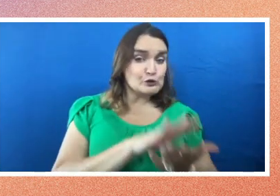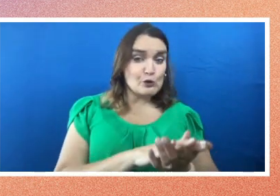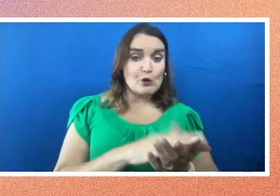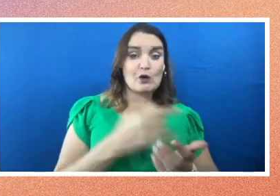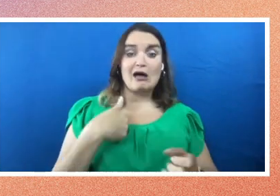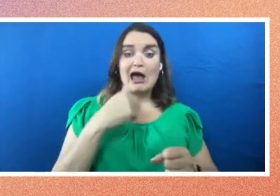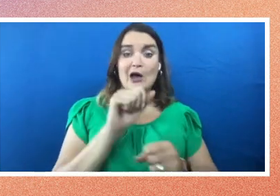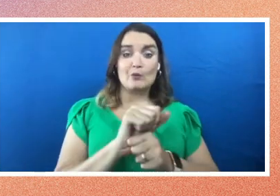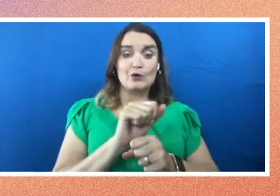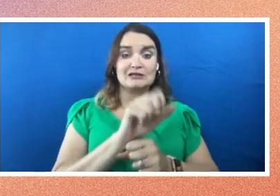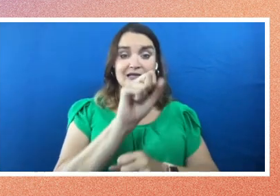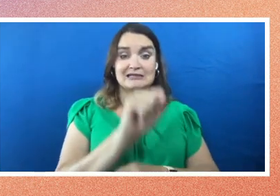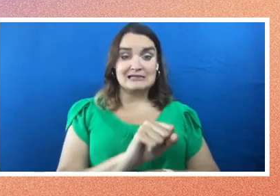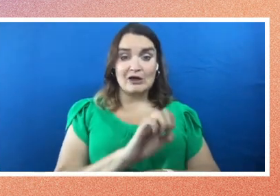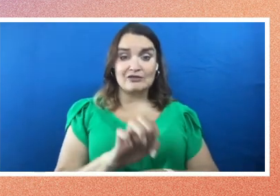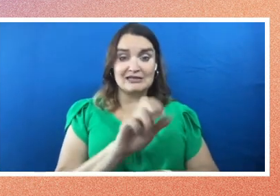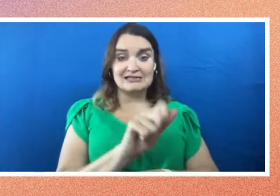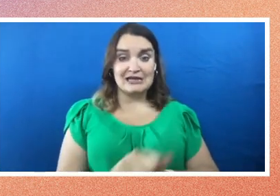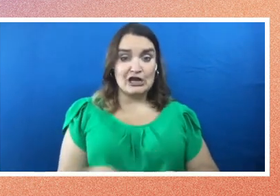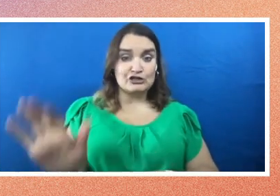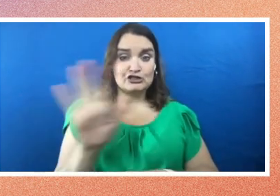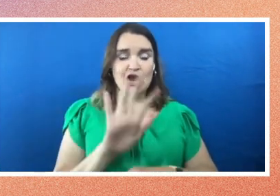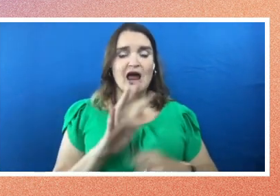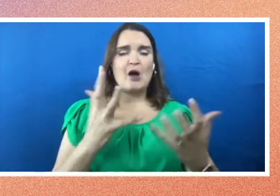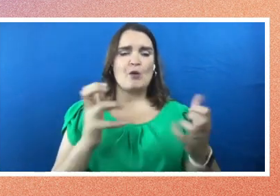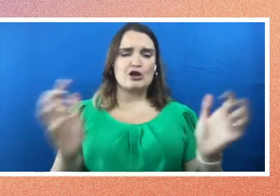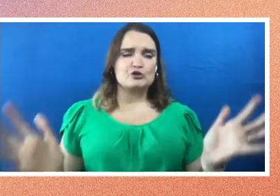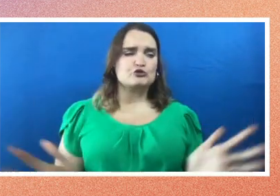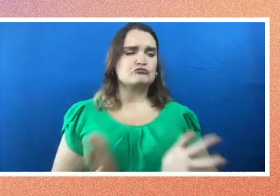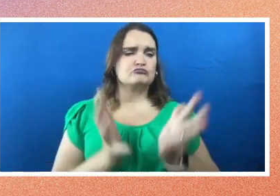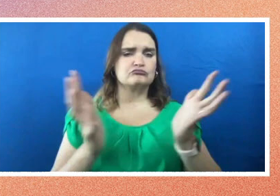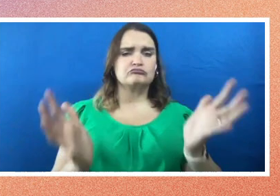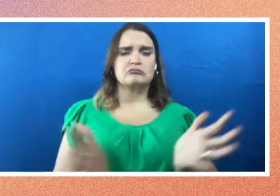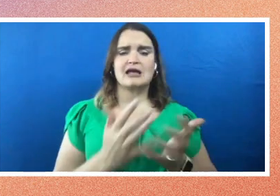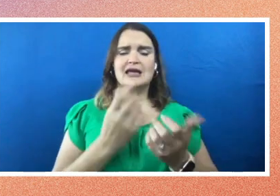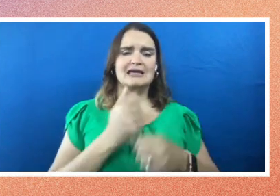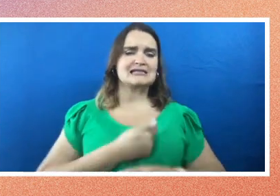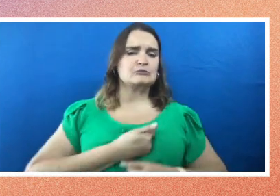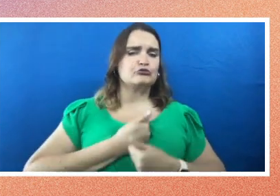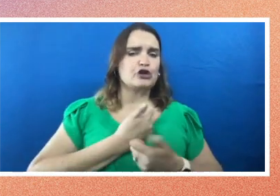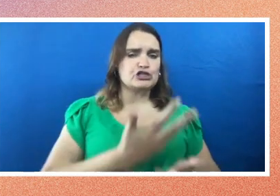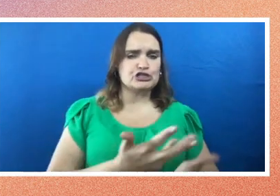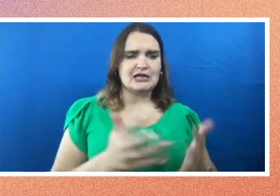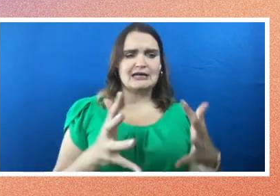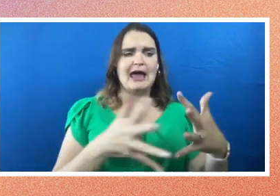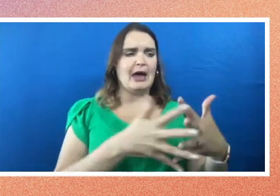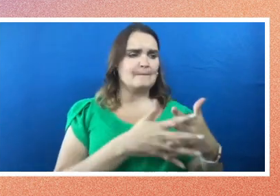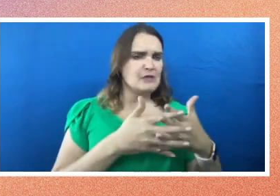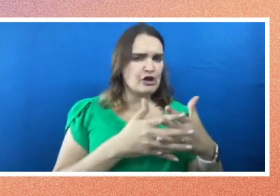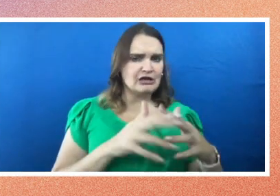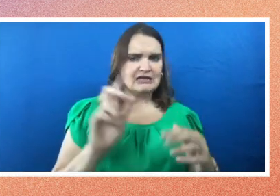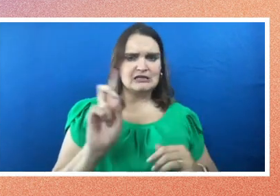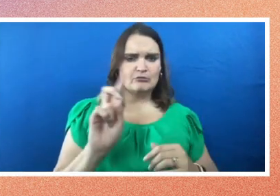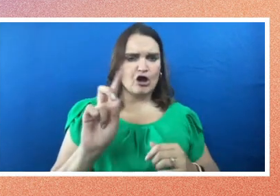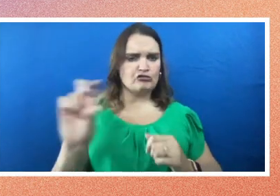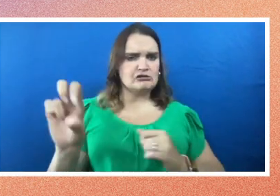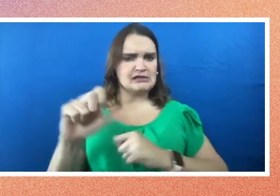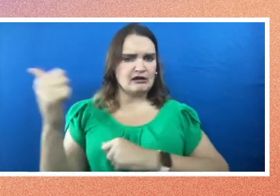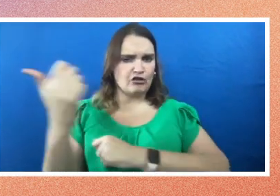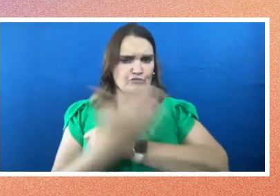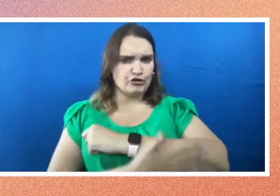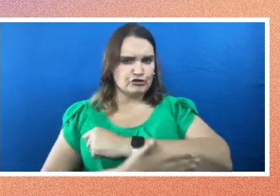was promoting free expression, essentially promoting American democracy abroad. And